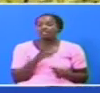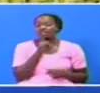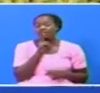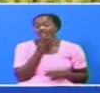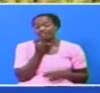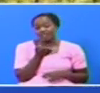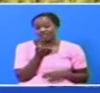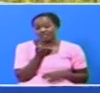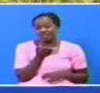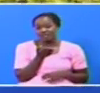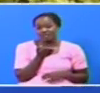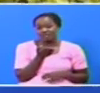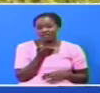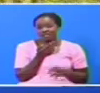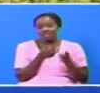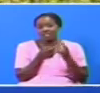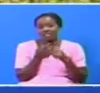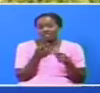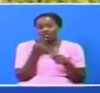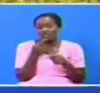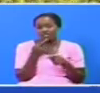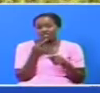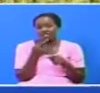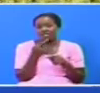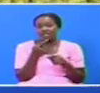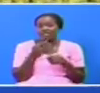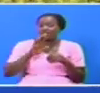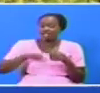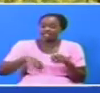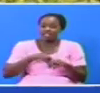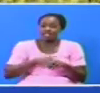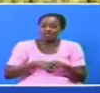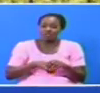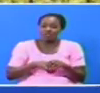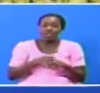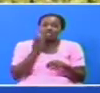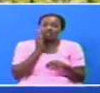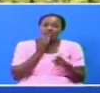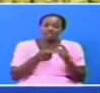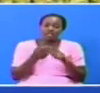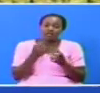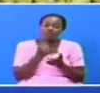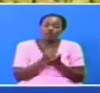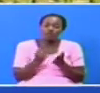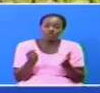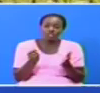children. And he came and said, the last time this mother came to this office, I